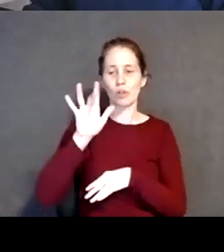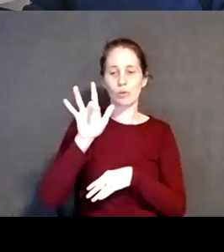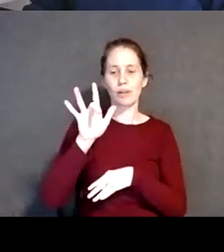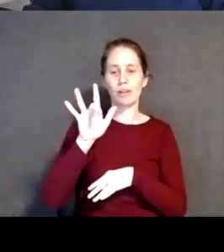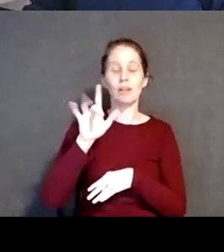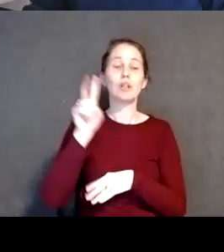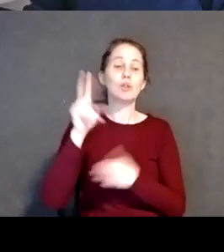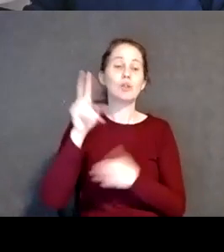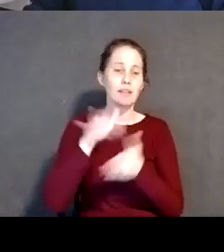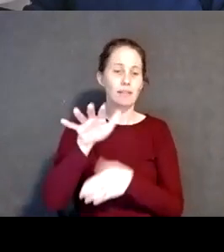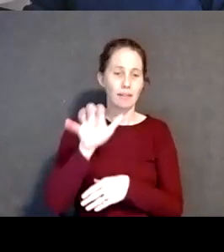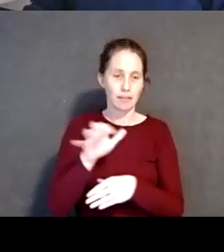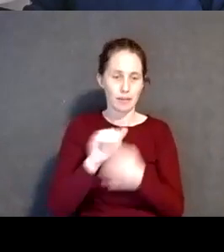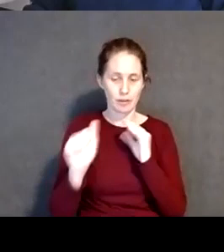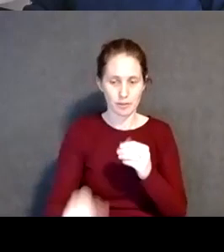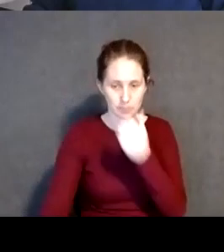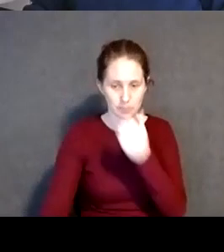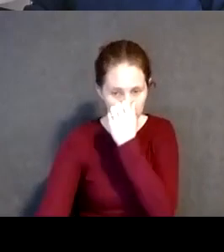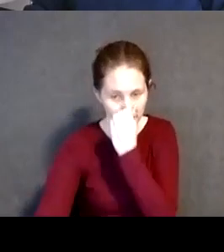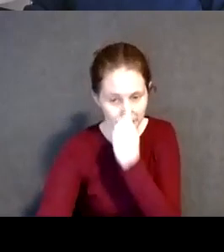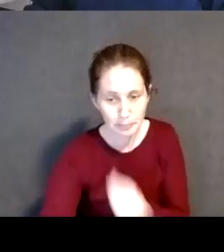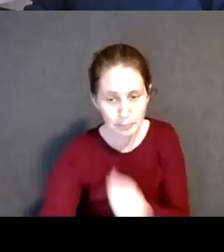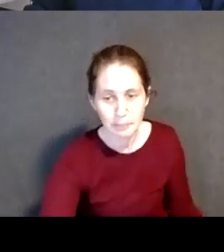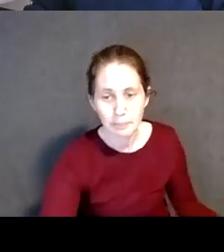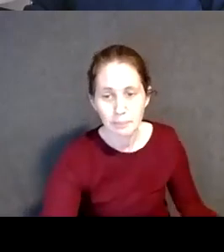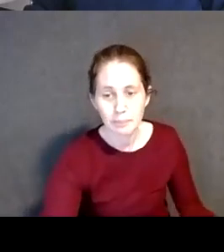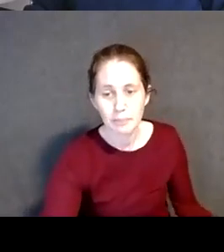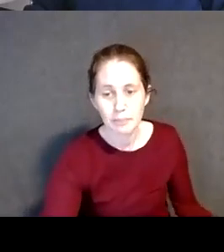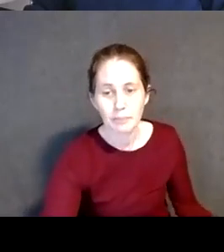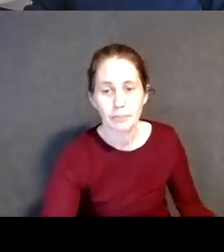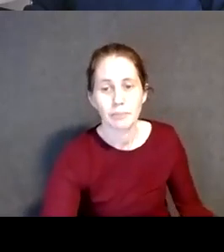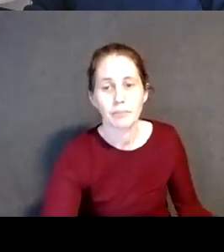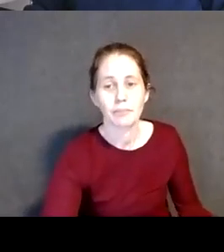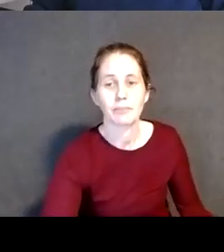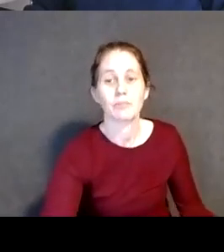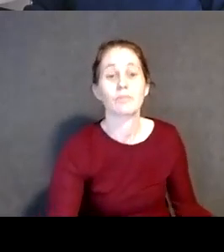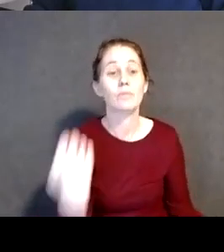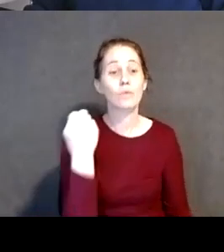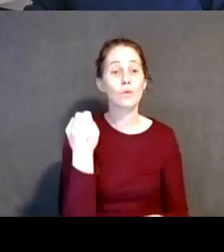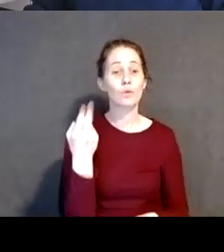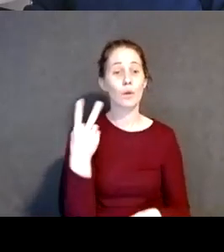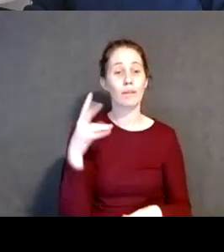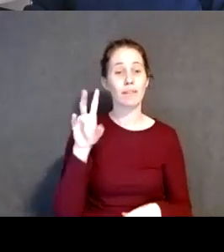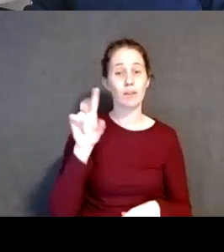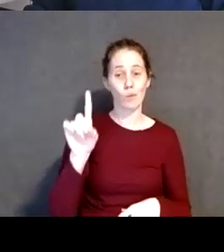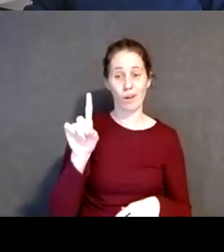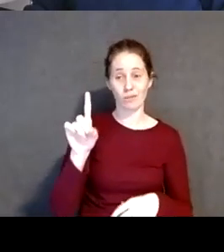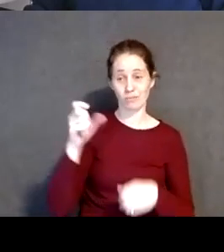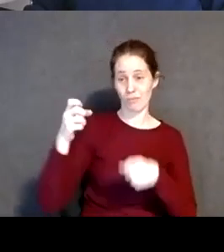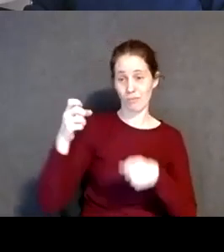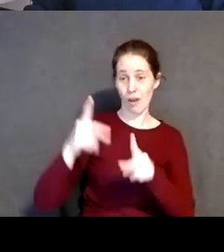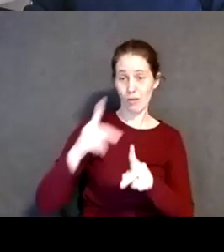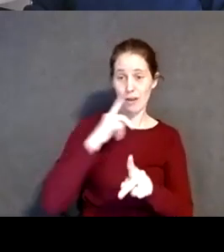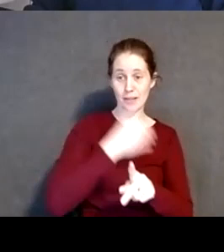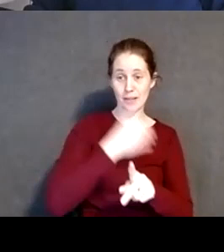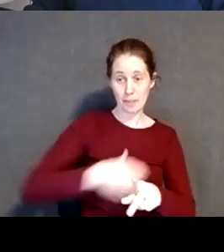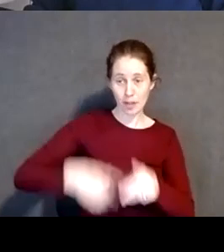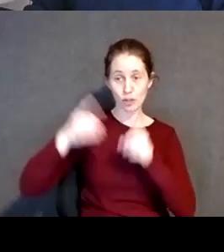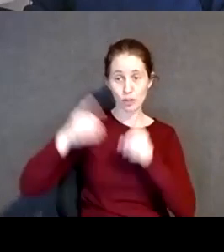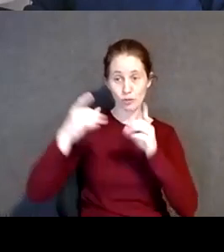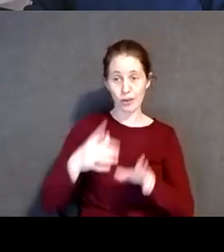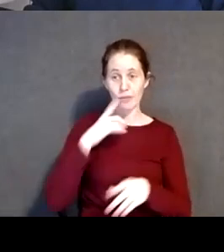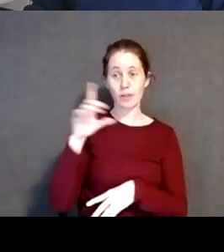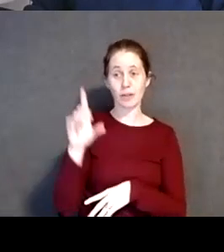$2,500. Bill number 1271, resolution authorizing the mayor and directors of the Department of